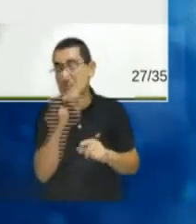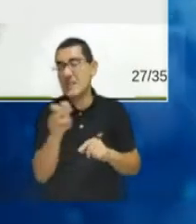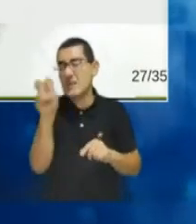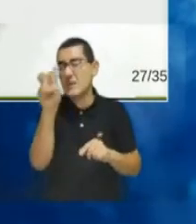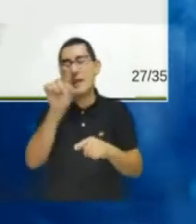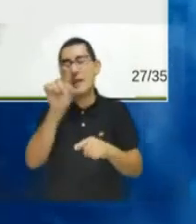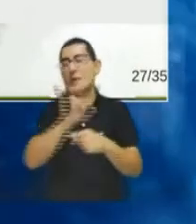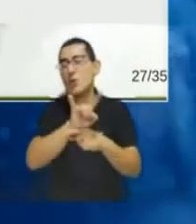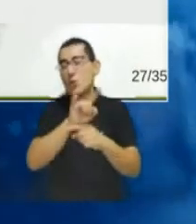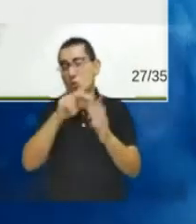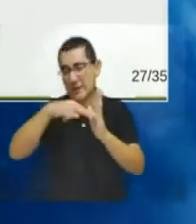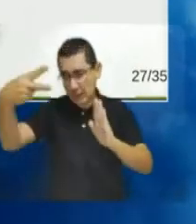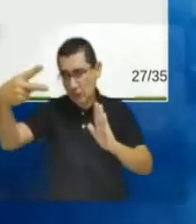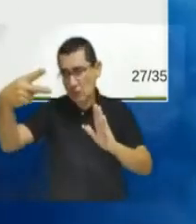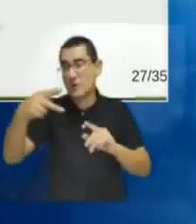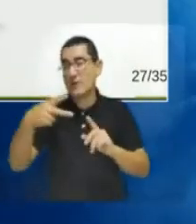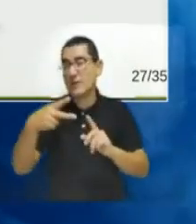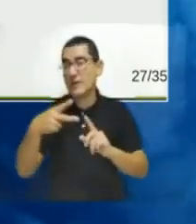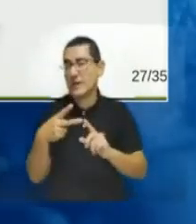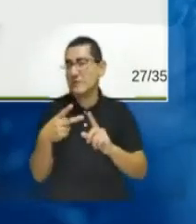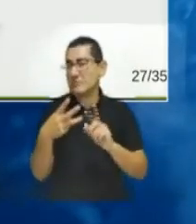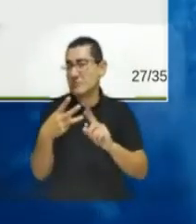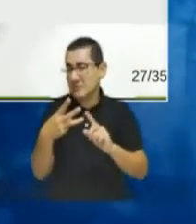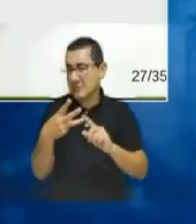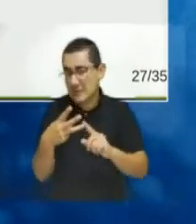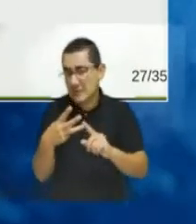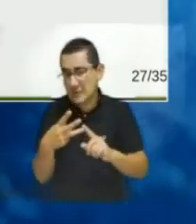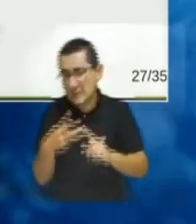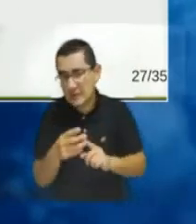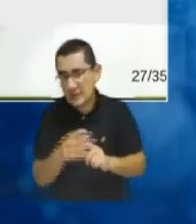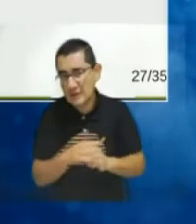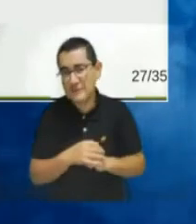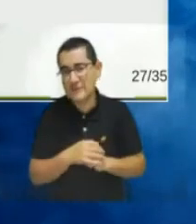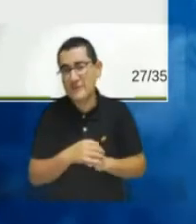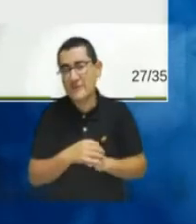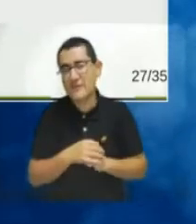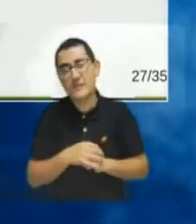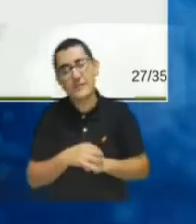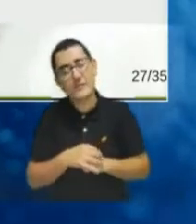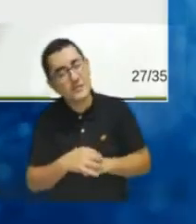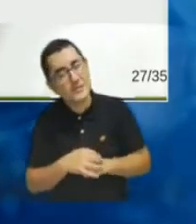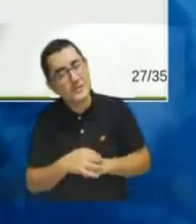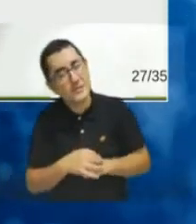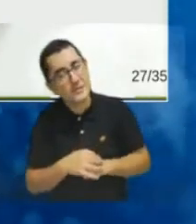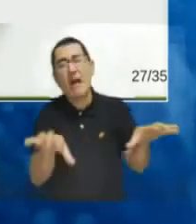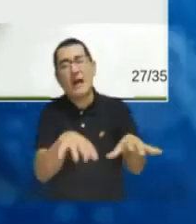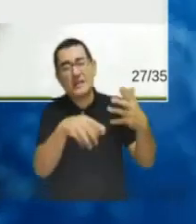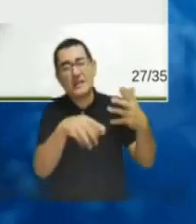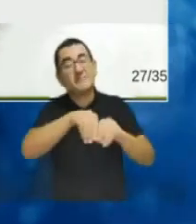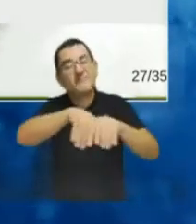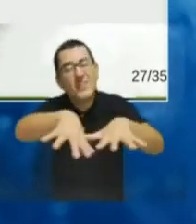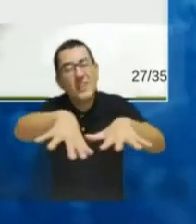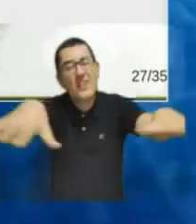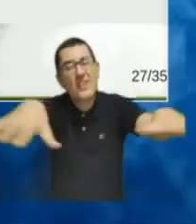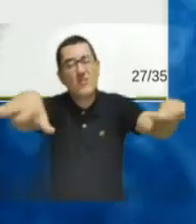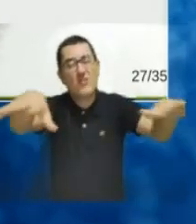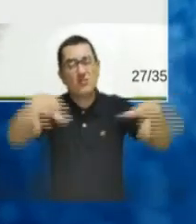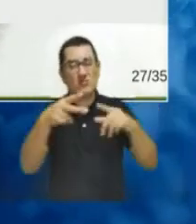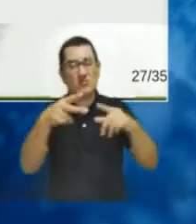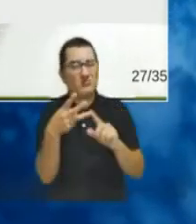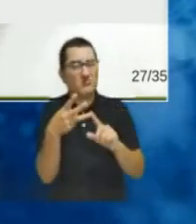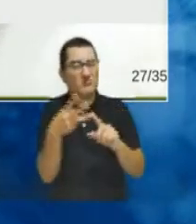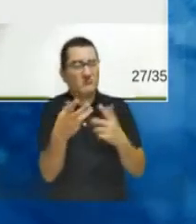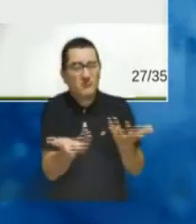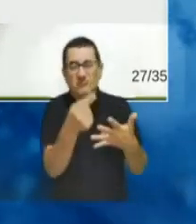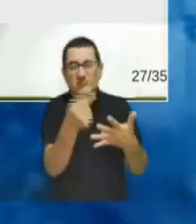the level of use of the technology, and also with those that are of interest in the dissemination of these